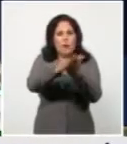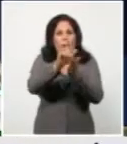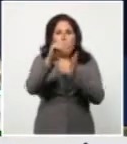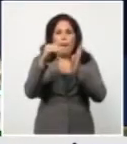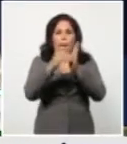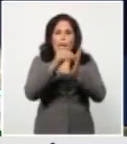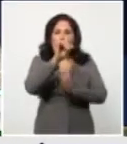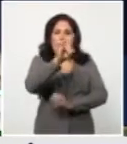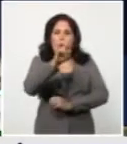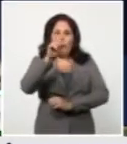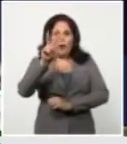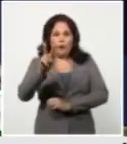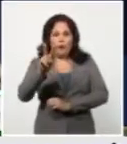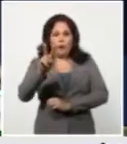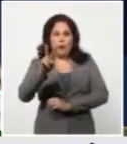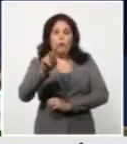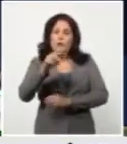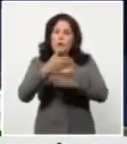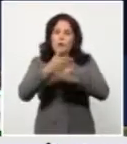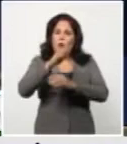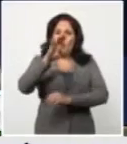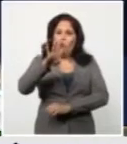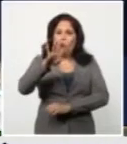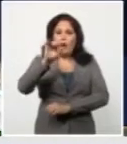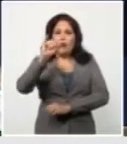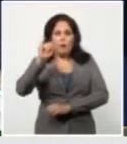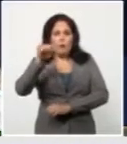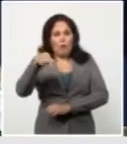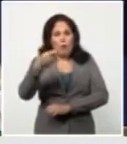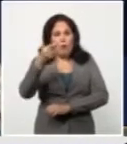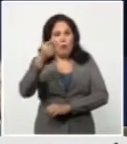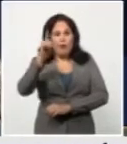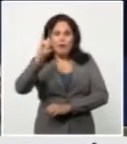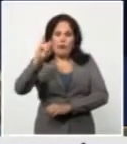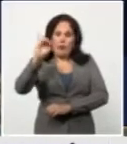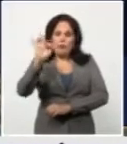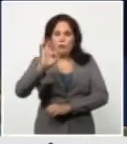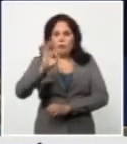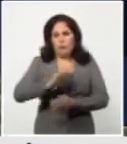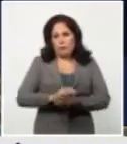of the cases. 4 cases were female, accumulating